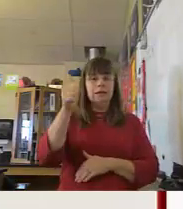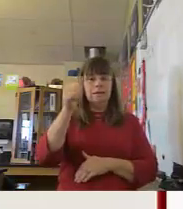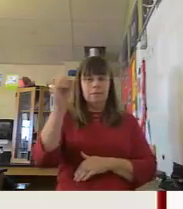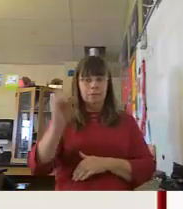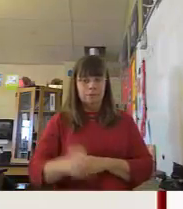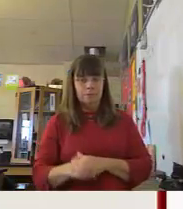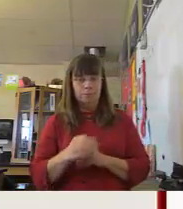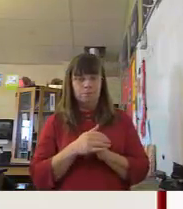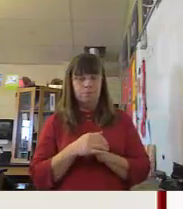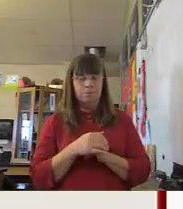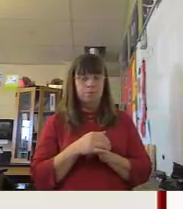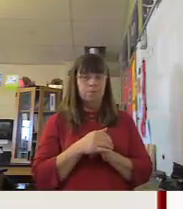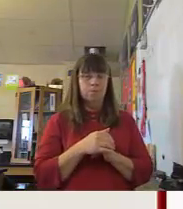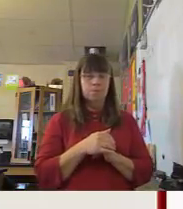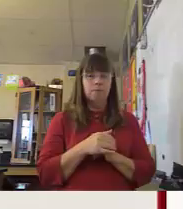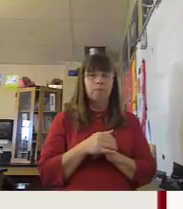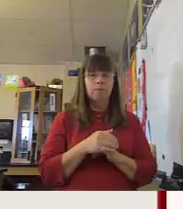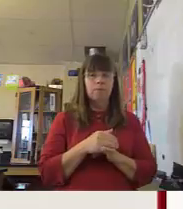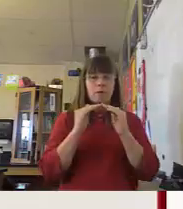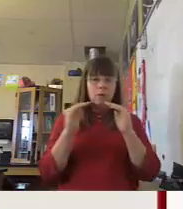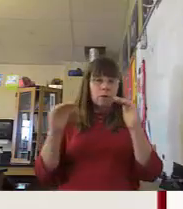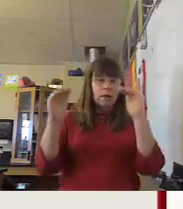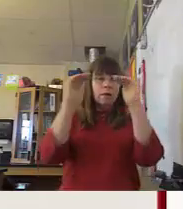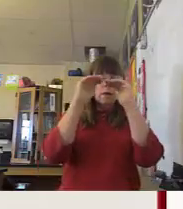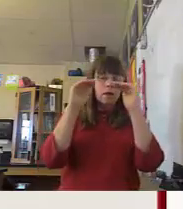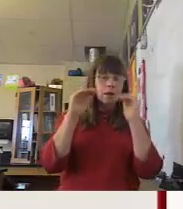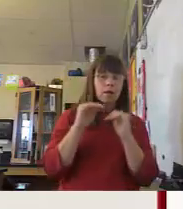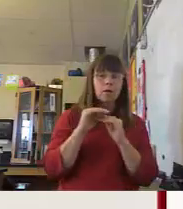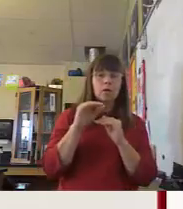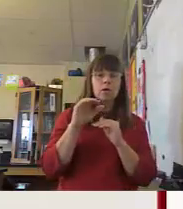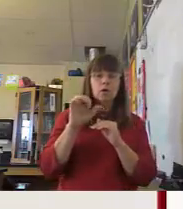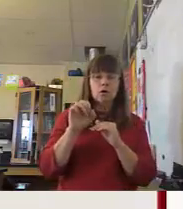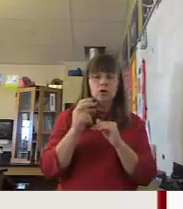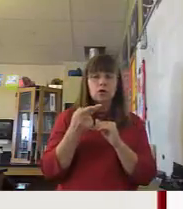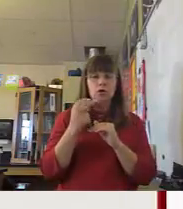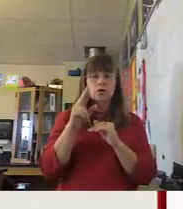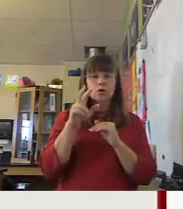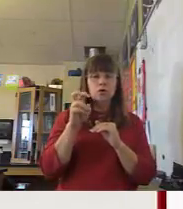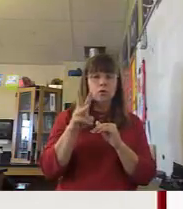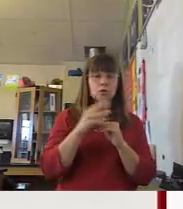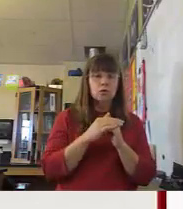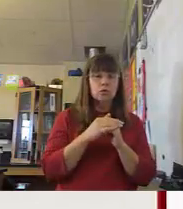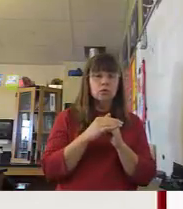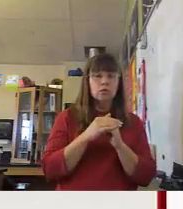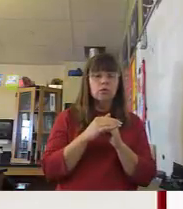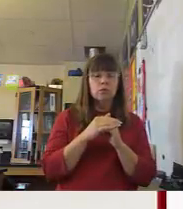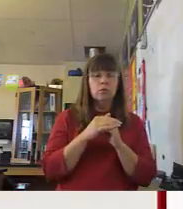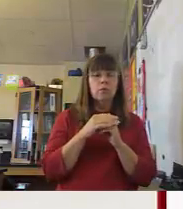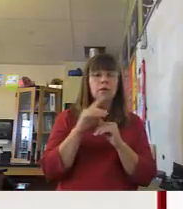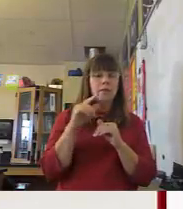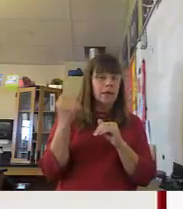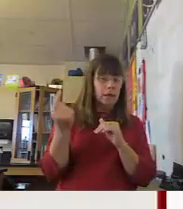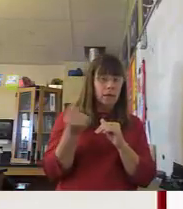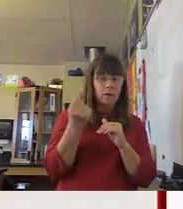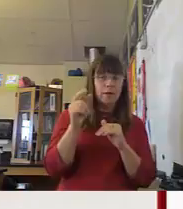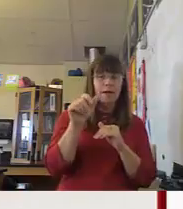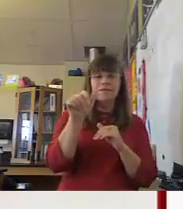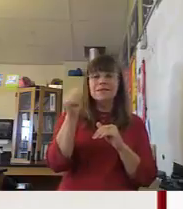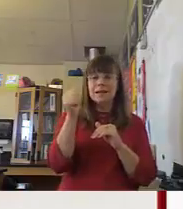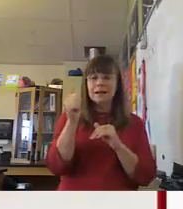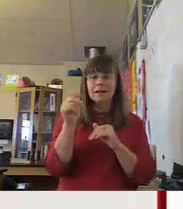grass had to begin with. Then when these little shrews, which are called, we have our secondary consumers, the shrews eat